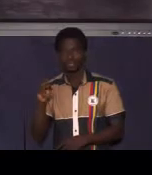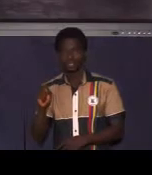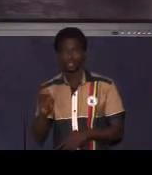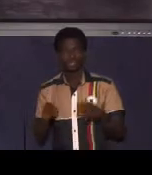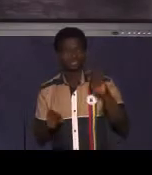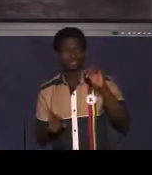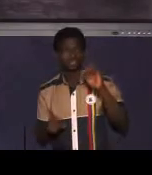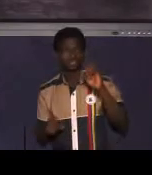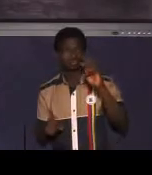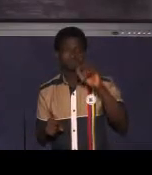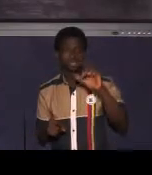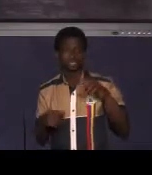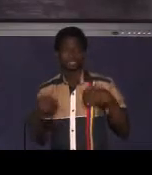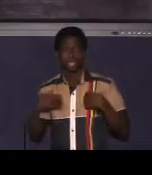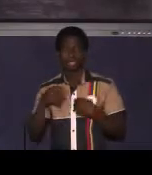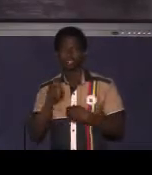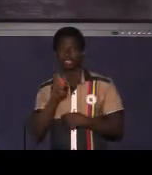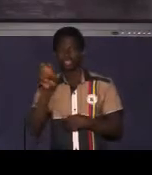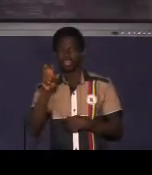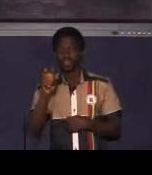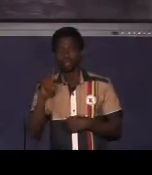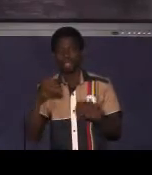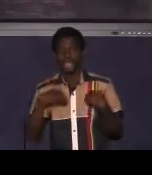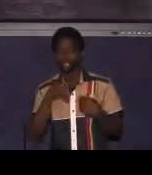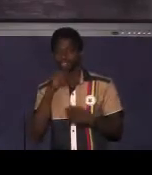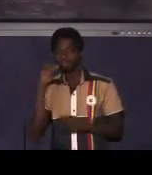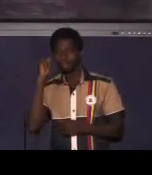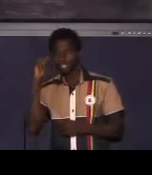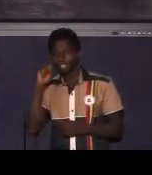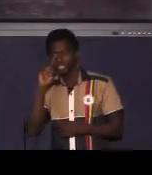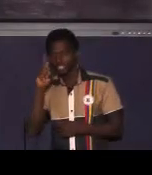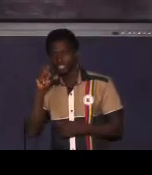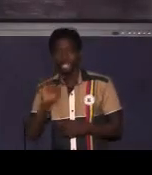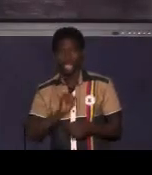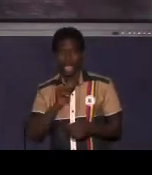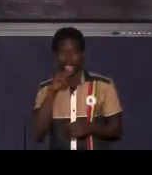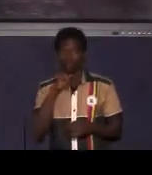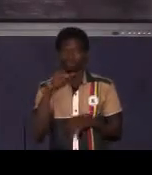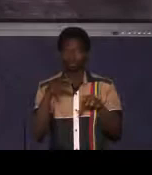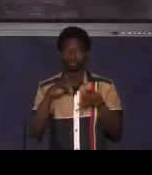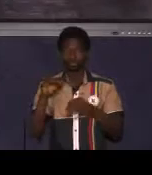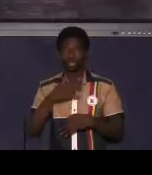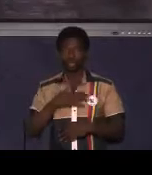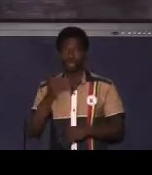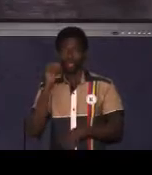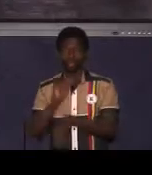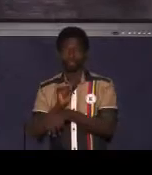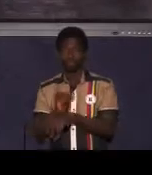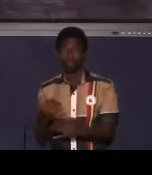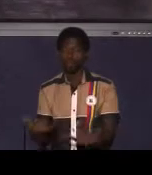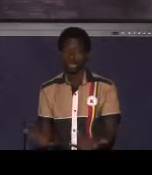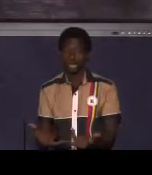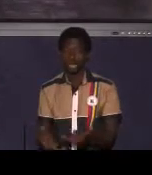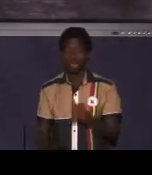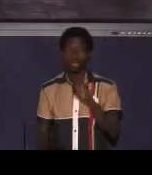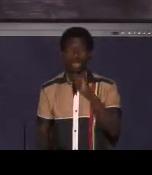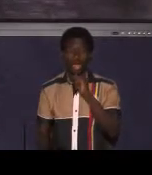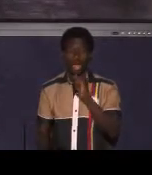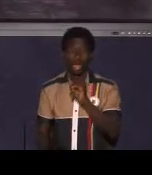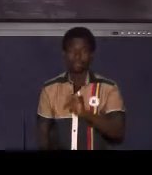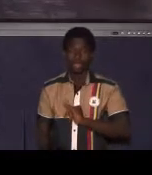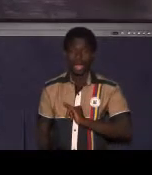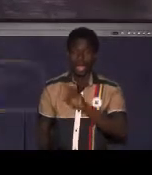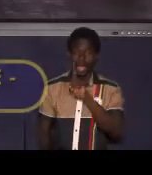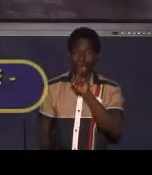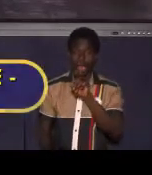Mrs. Ismail has traveled, hasn't she? I am not doing my homework now, am